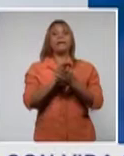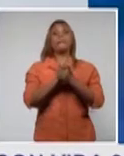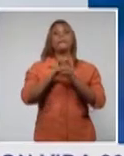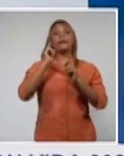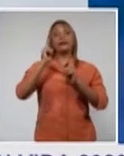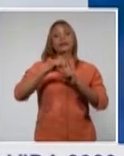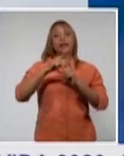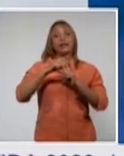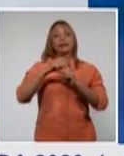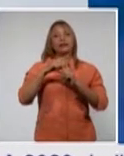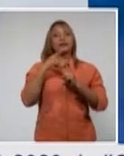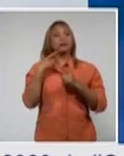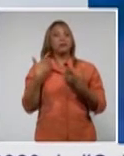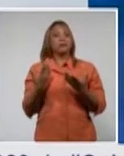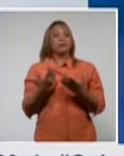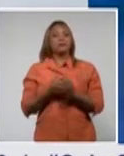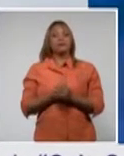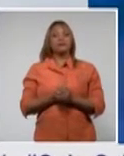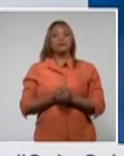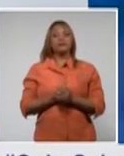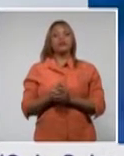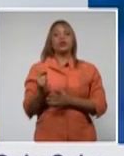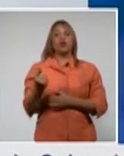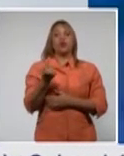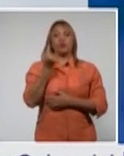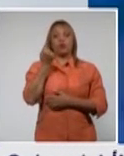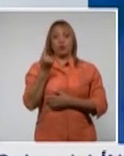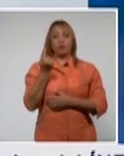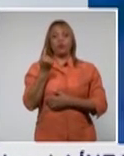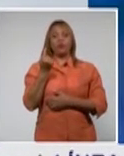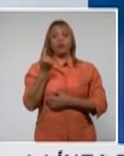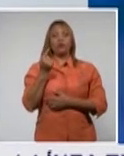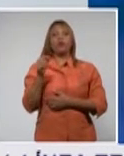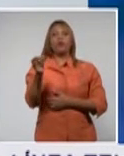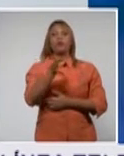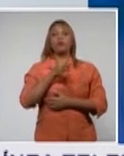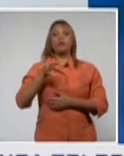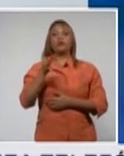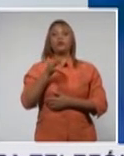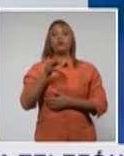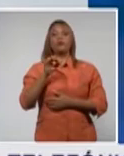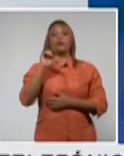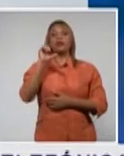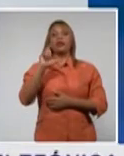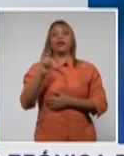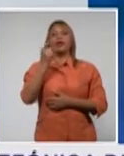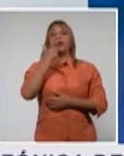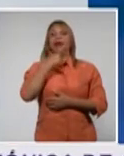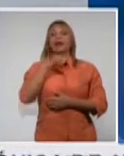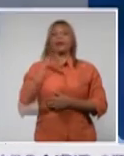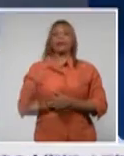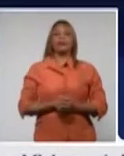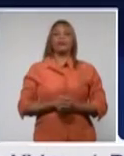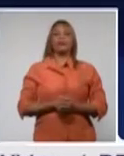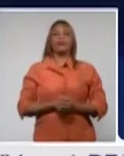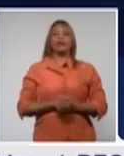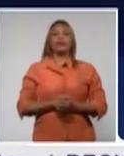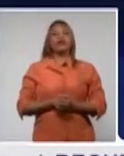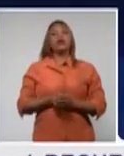Cárdenas, Matanzas, the source of infection linked to which is still being investigated.